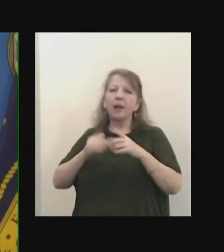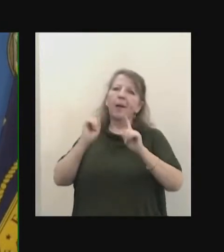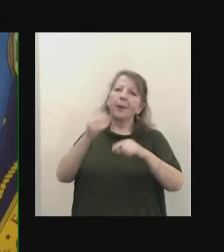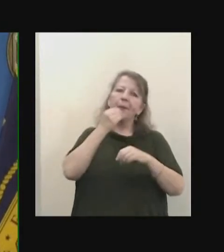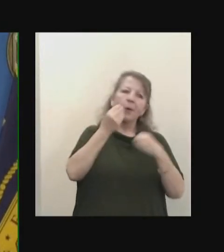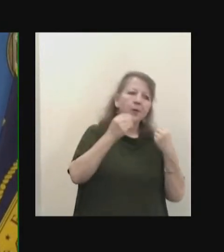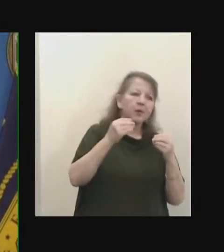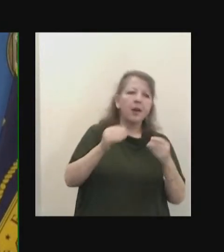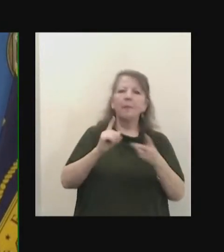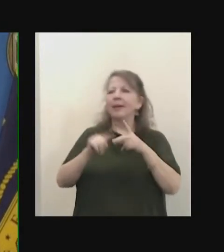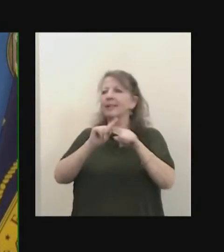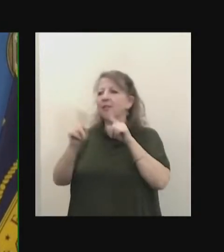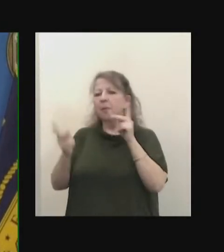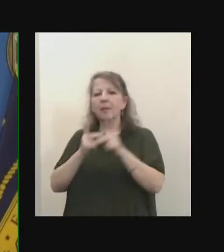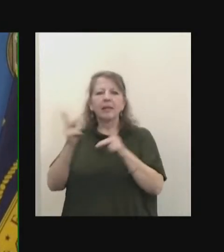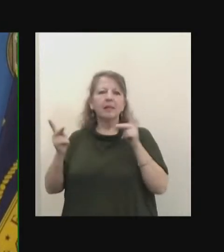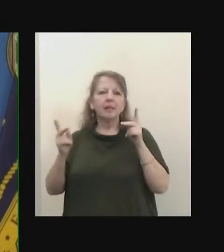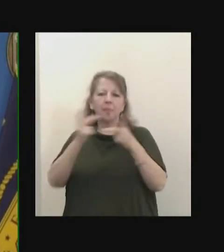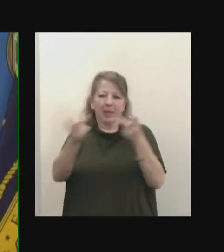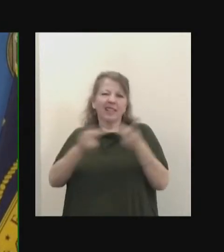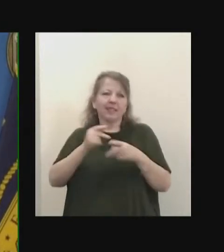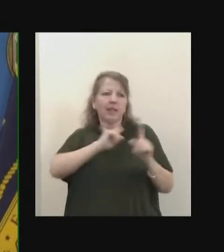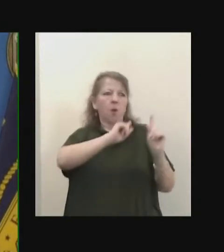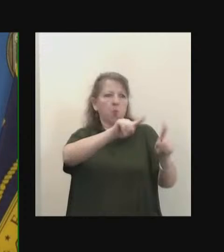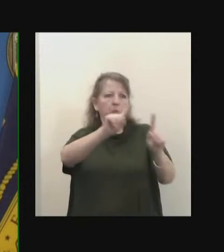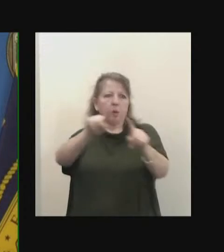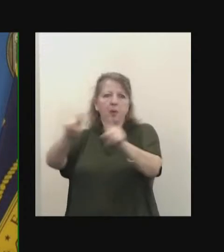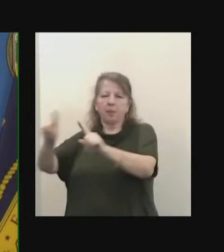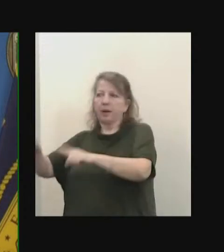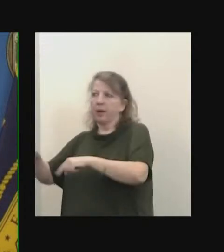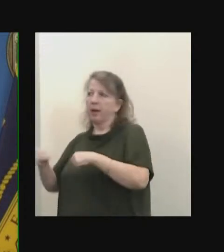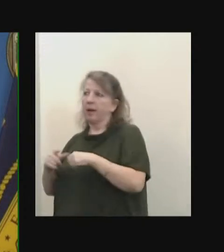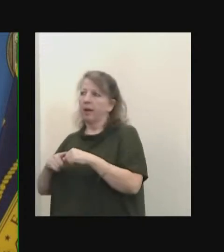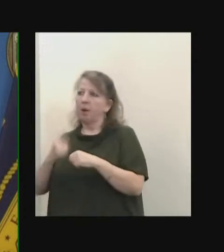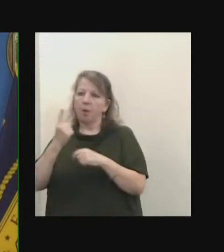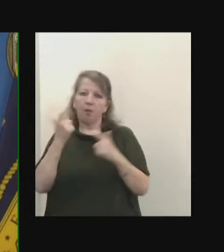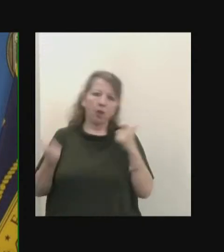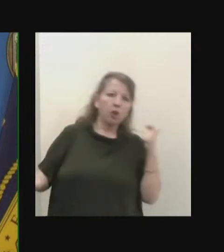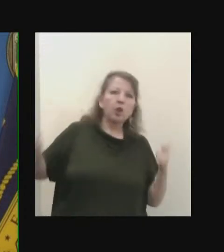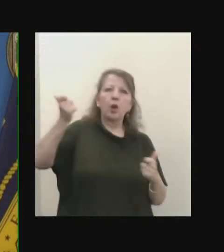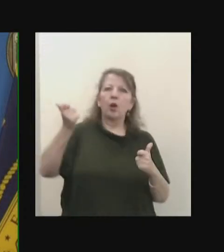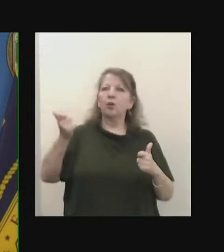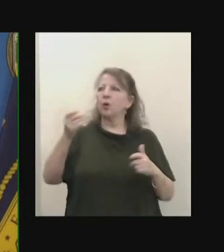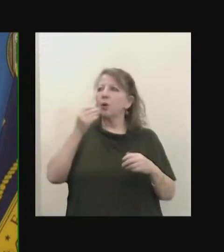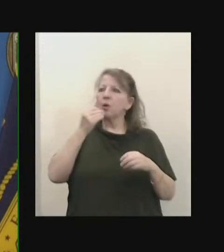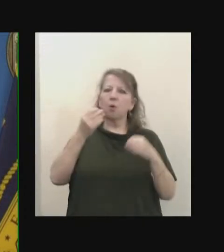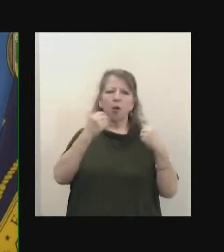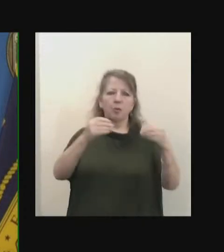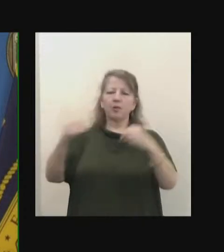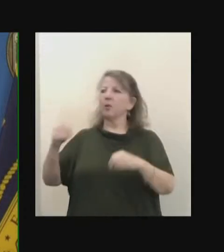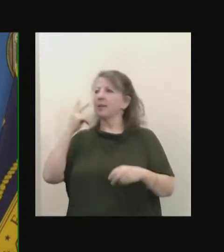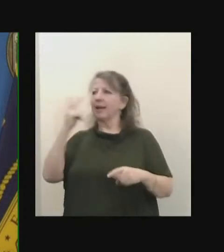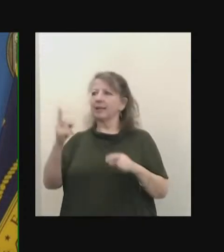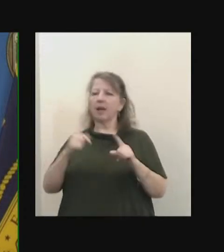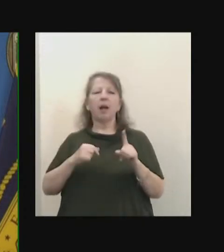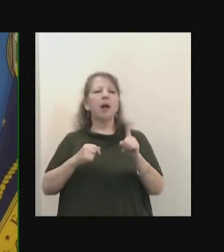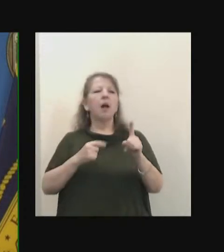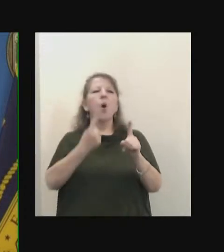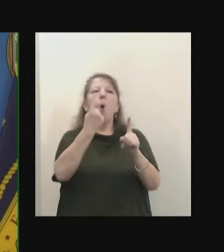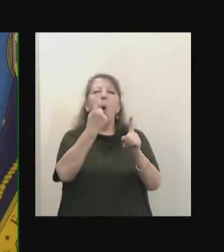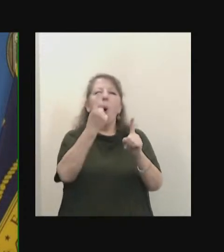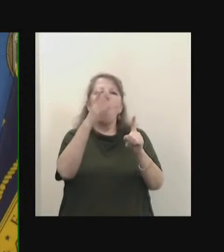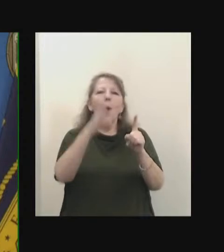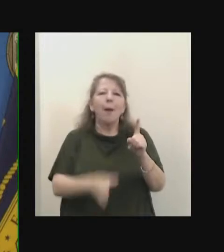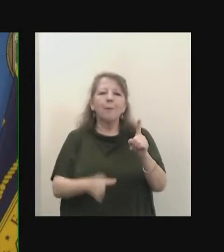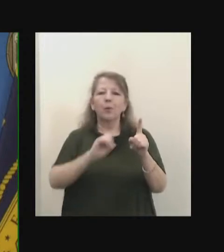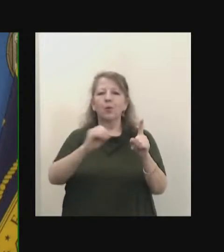forth, and including at one of the largest grocery stores in the area, and I saw one person who wasn't wearing a